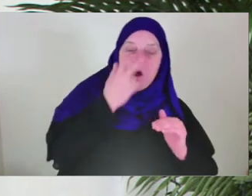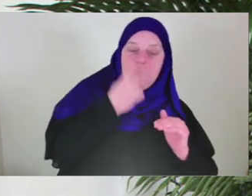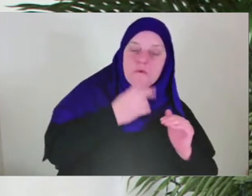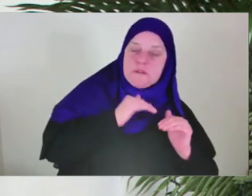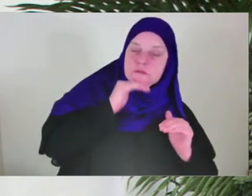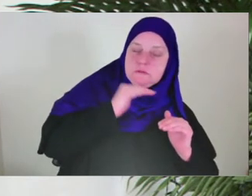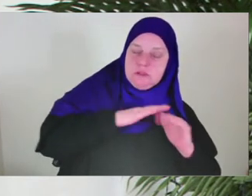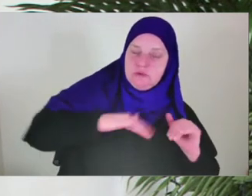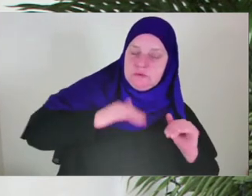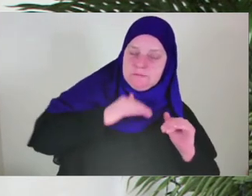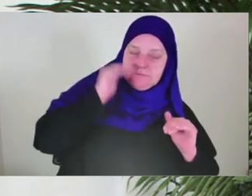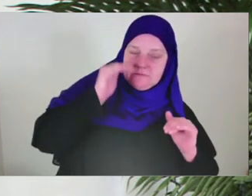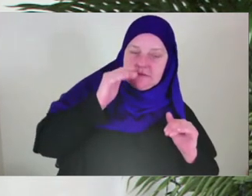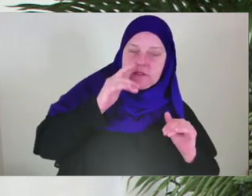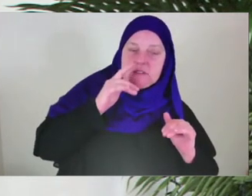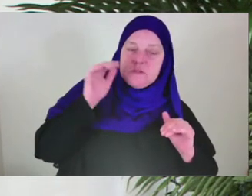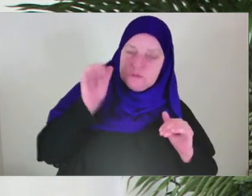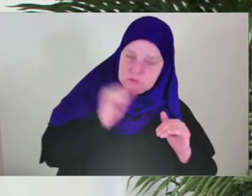So,